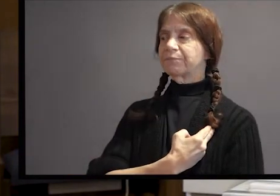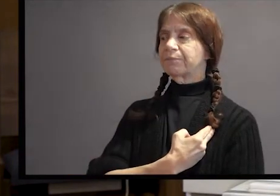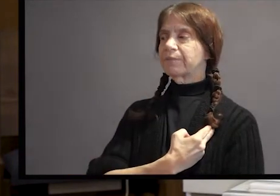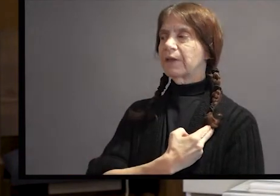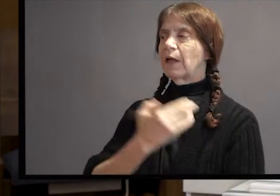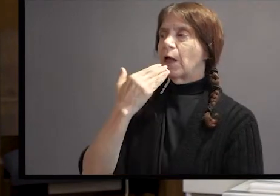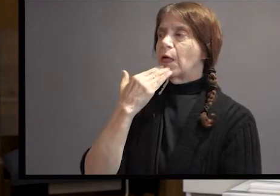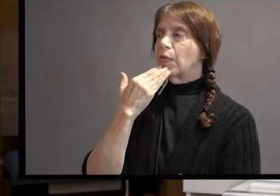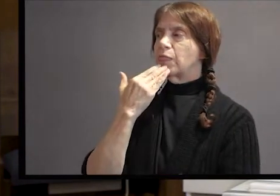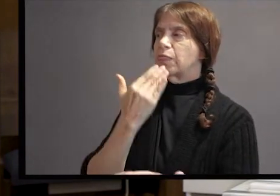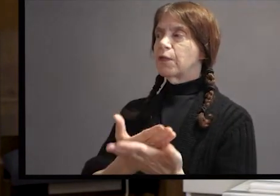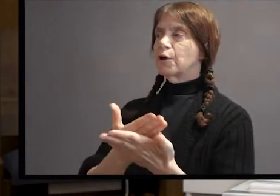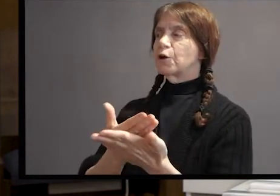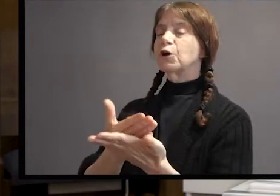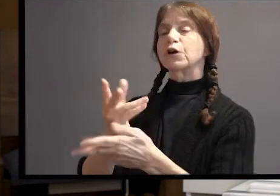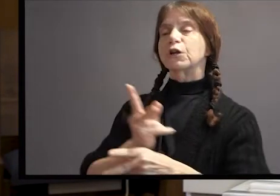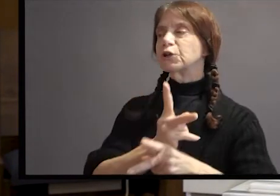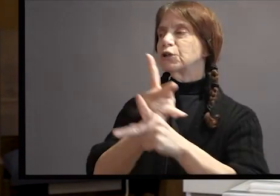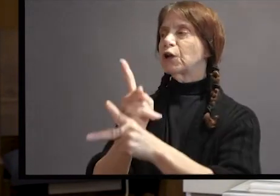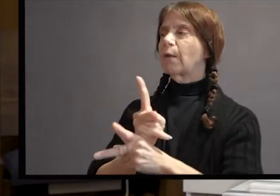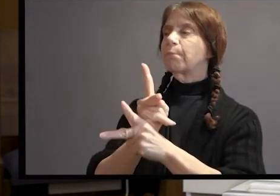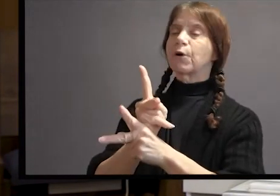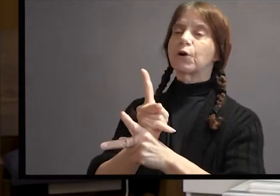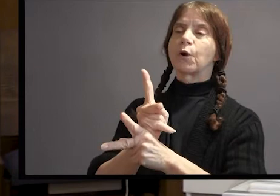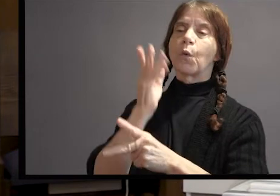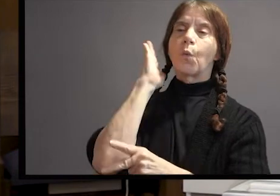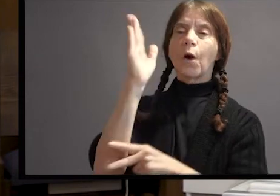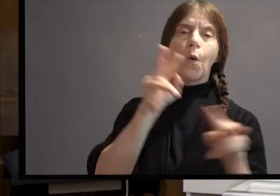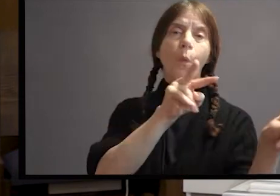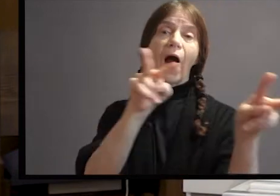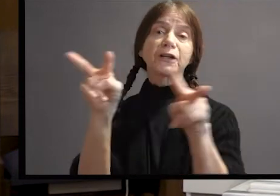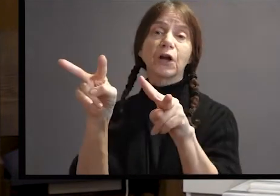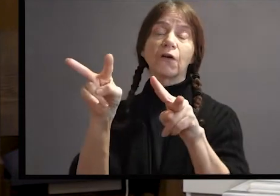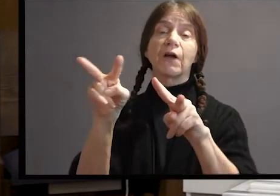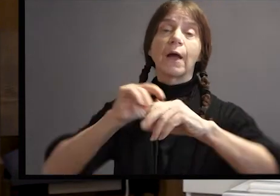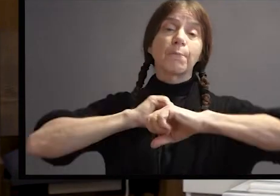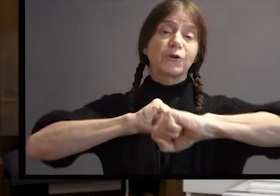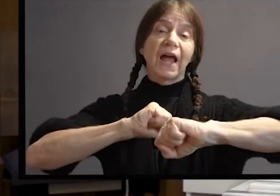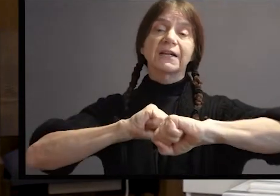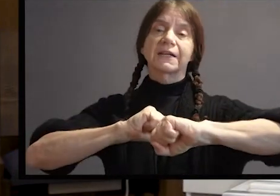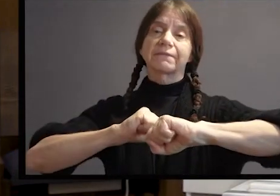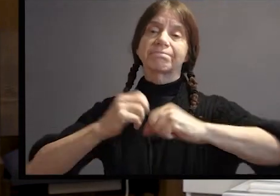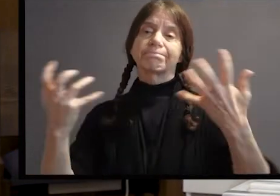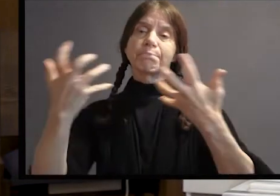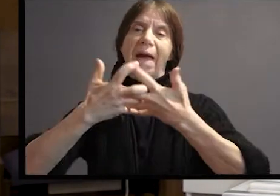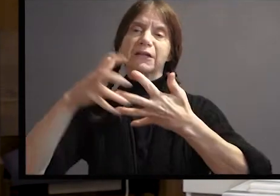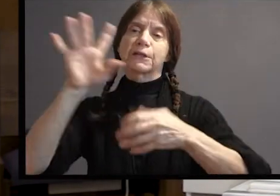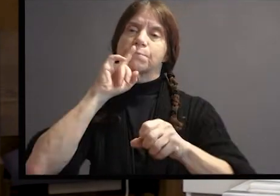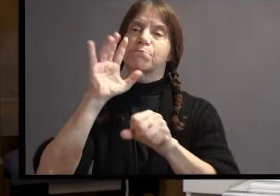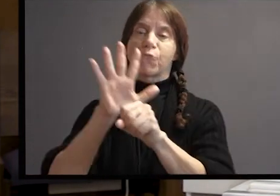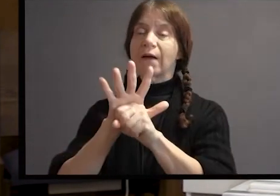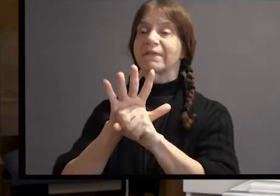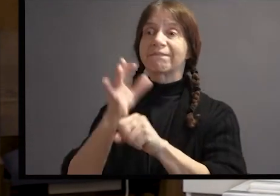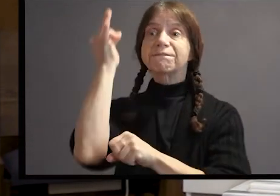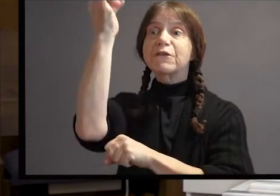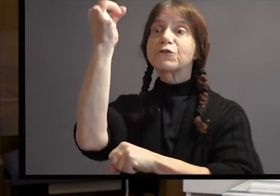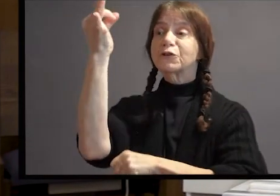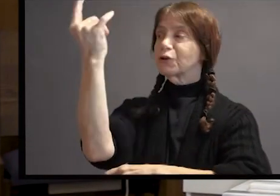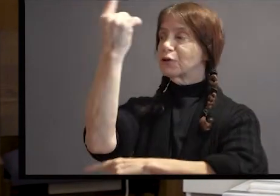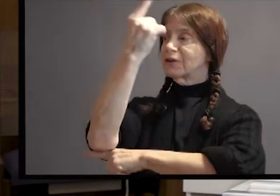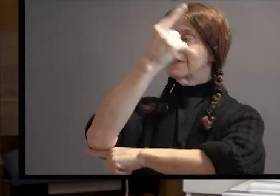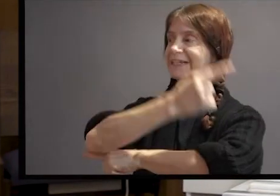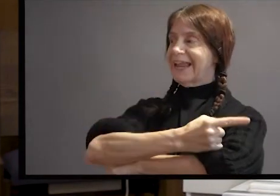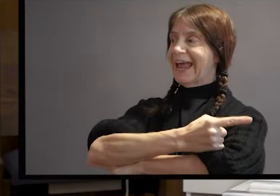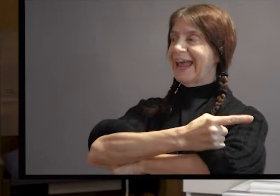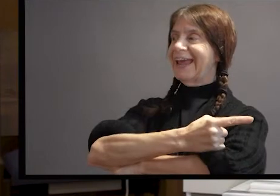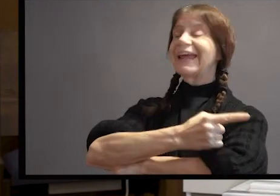Our good shepherd will watch over us and protect us according to his promise. And the day will come when he